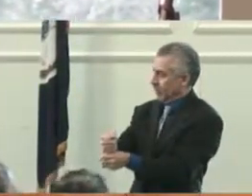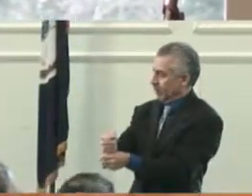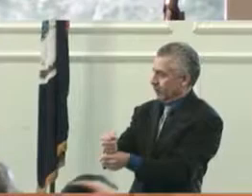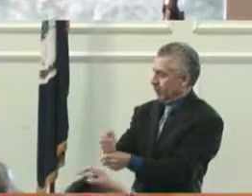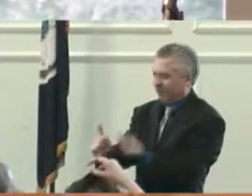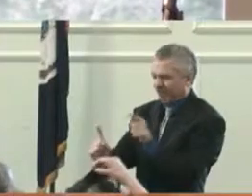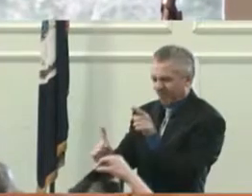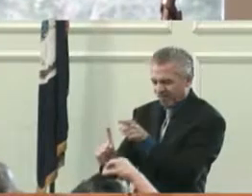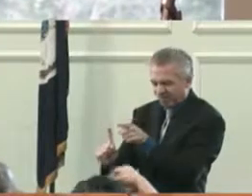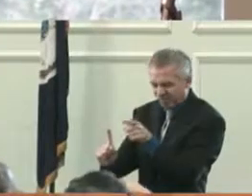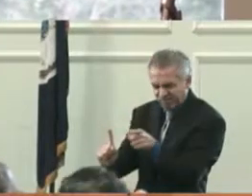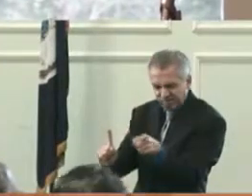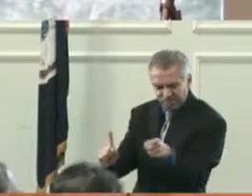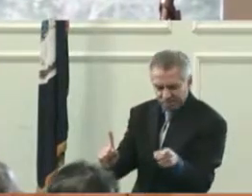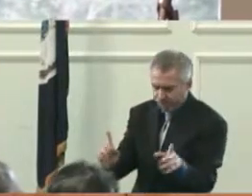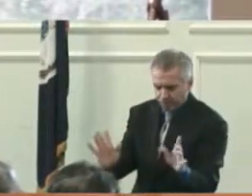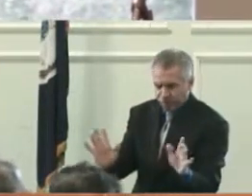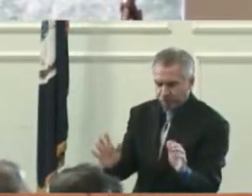of tomorrow. Now,